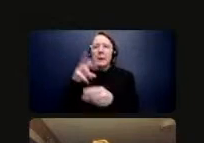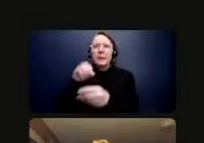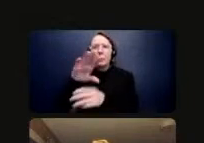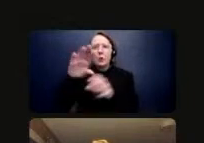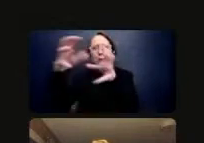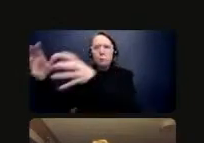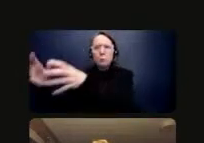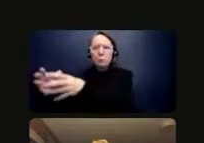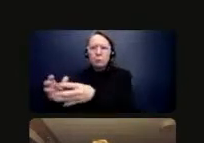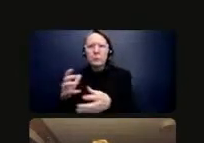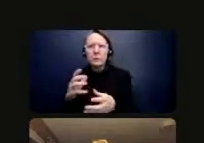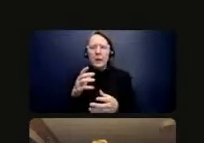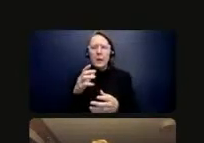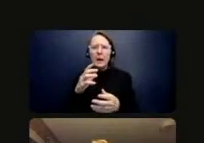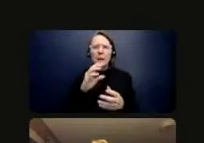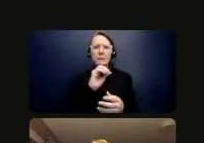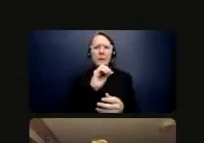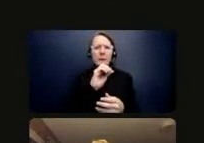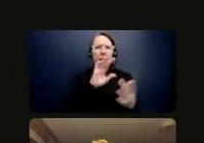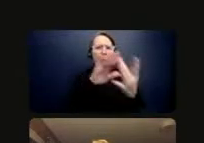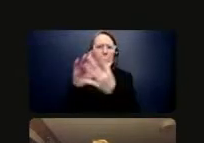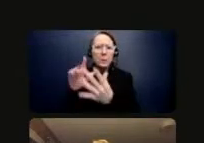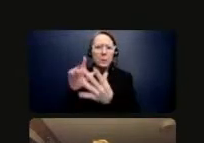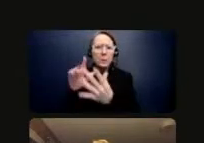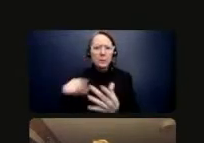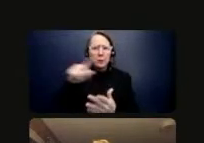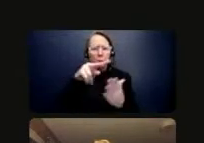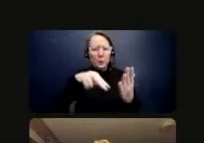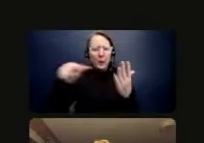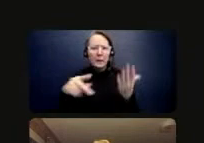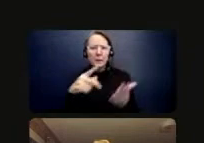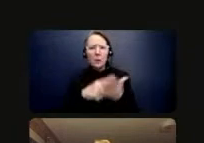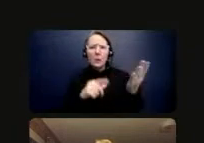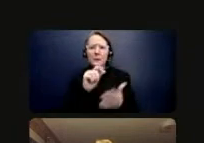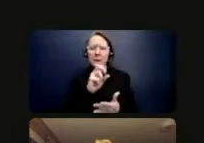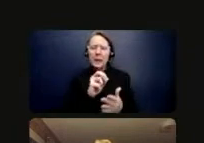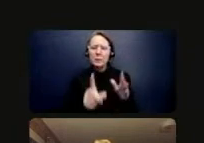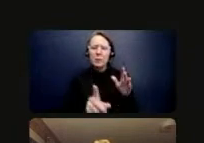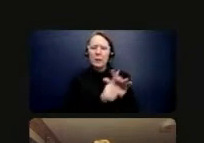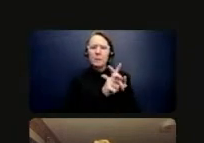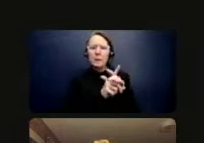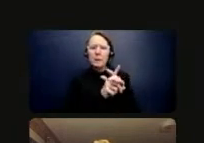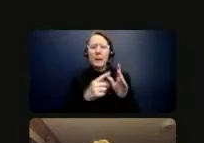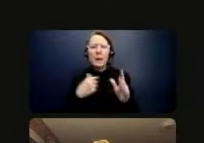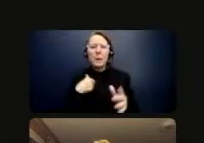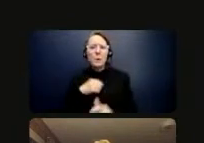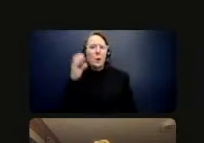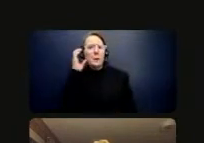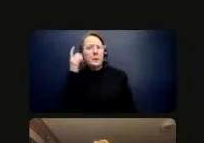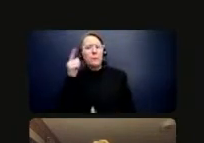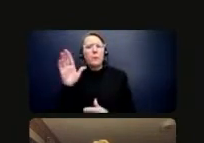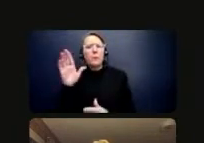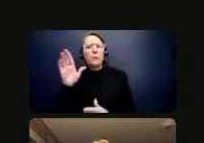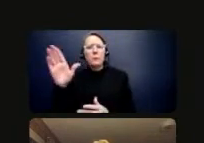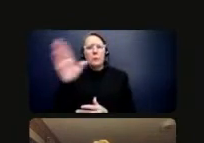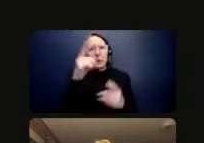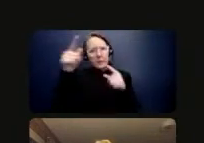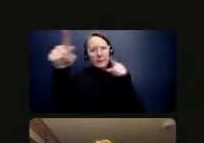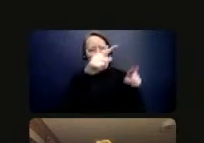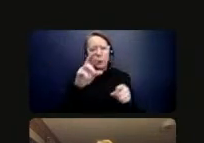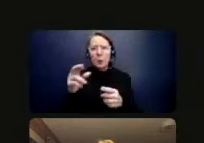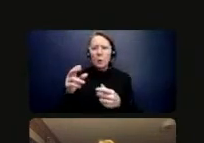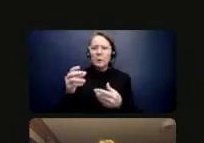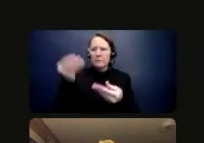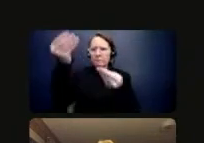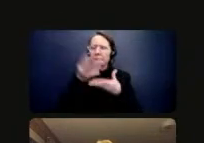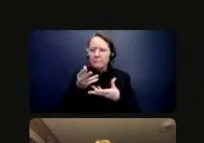that you were able to read, the sites that are emerging for you. And then we're listening for your consensus or direction tonight on if there's a